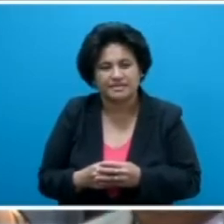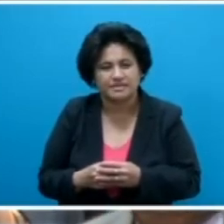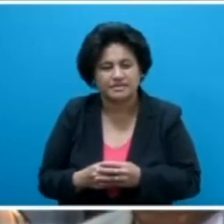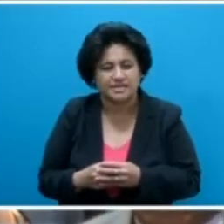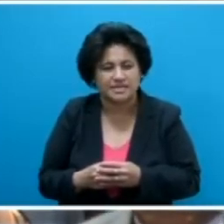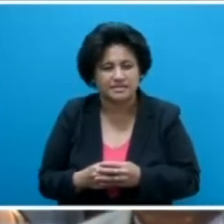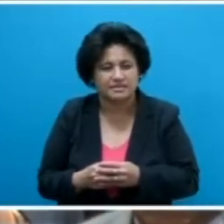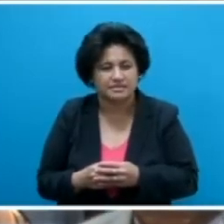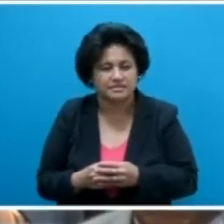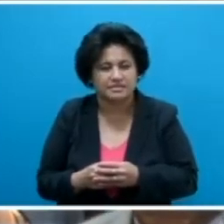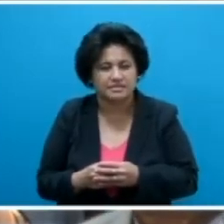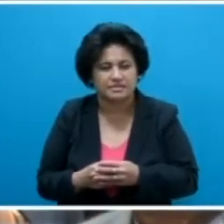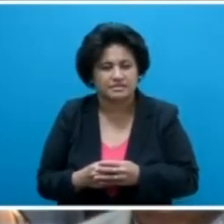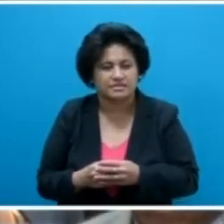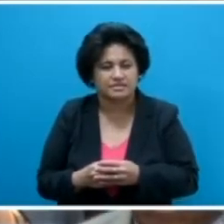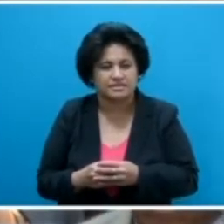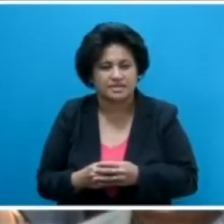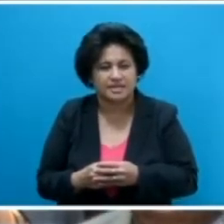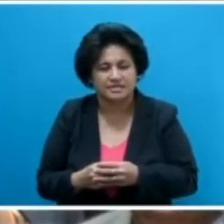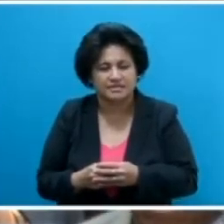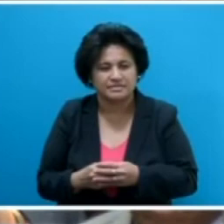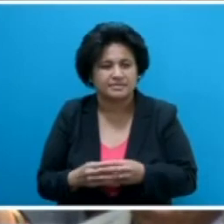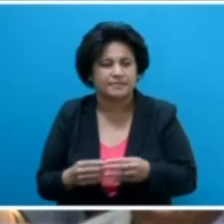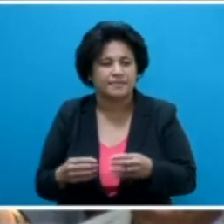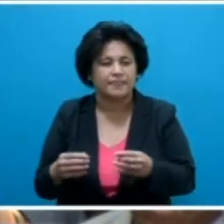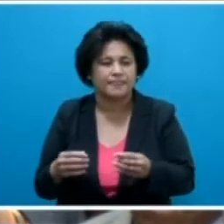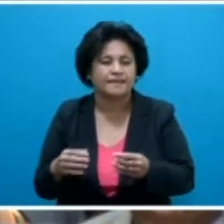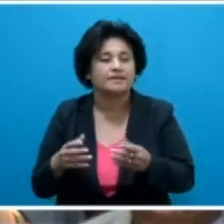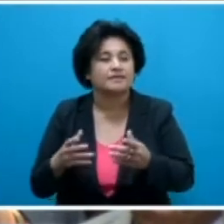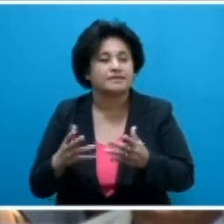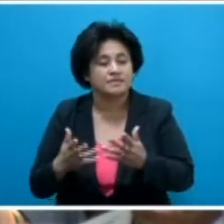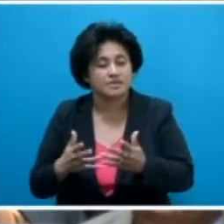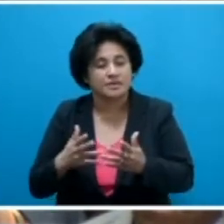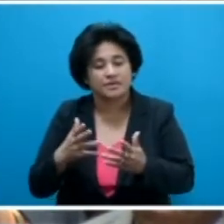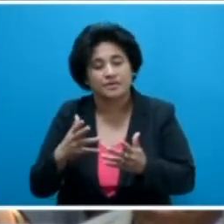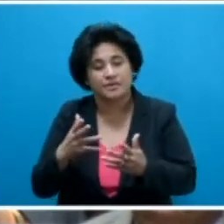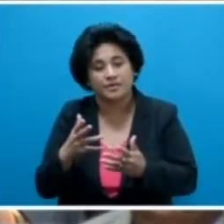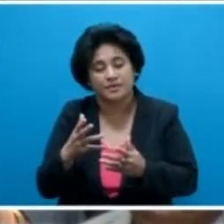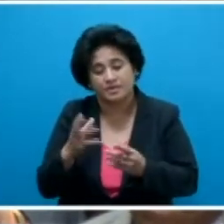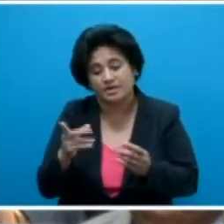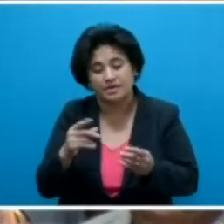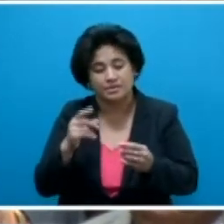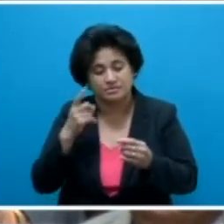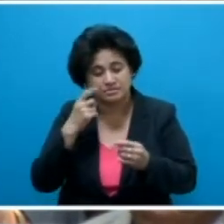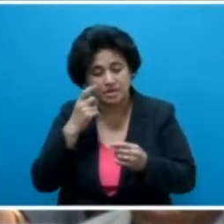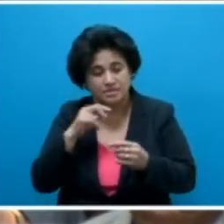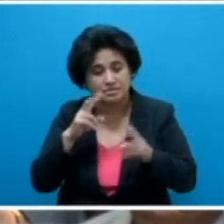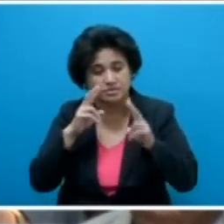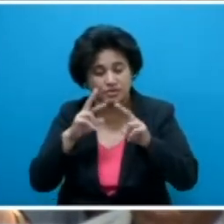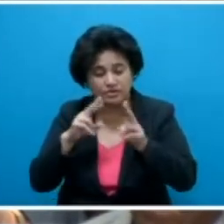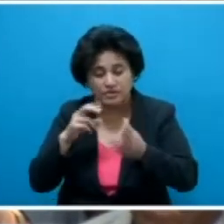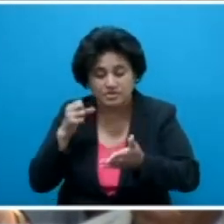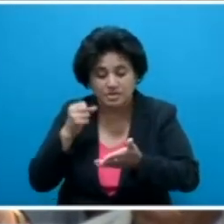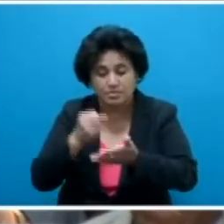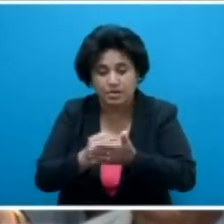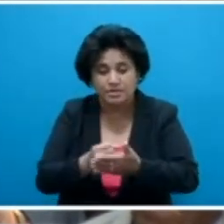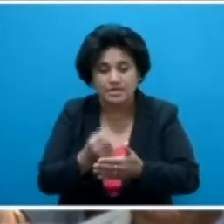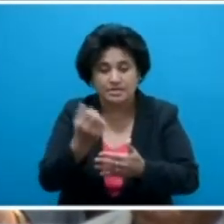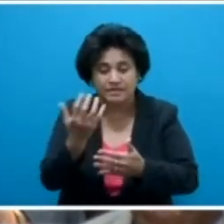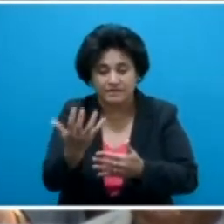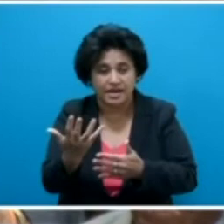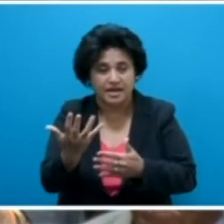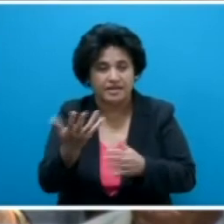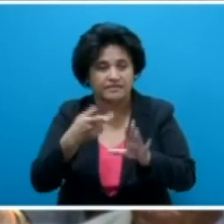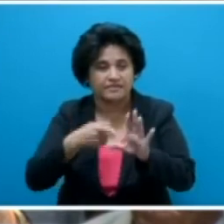The preparation for this eventuality will require funding support over the next 5 years, and I'm happy